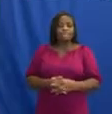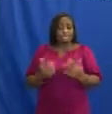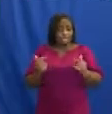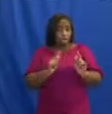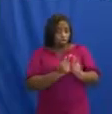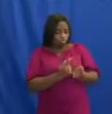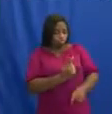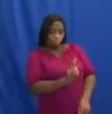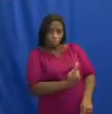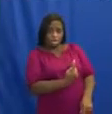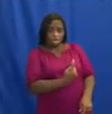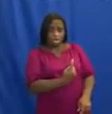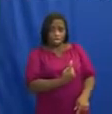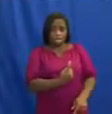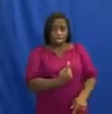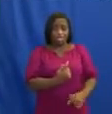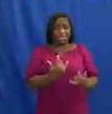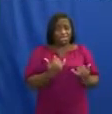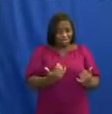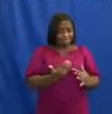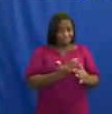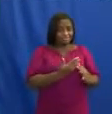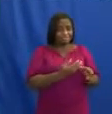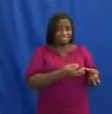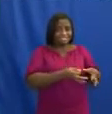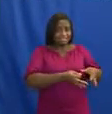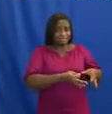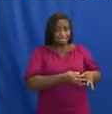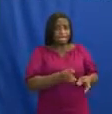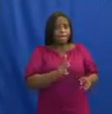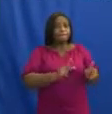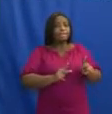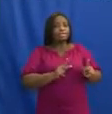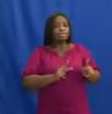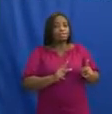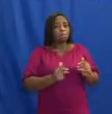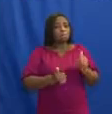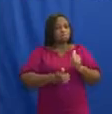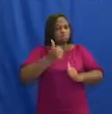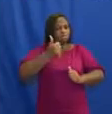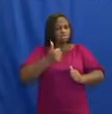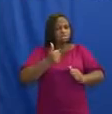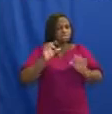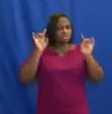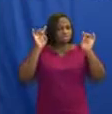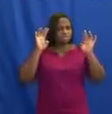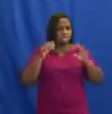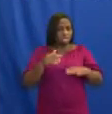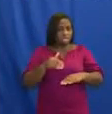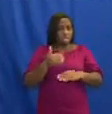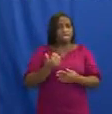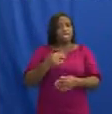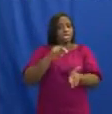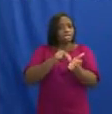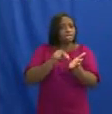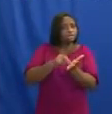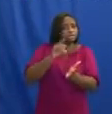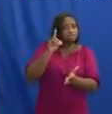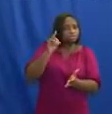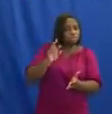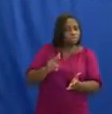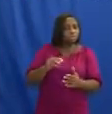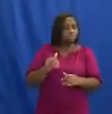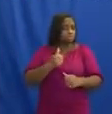Group 1 is characterized as, quote, persons most at risk and frontline state officials,